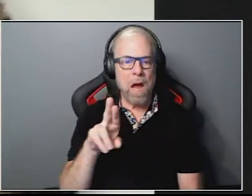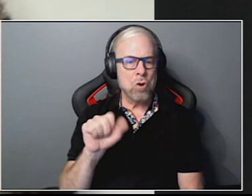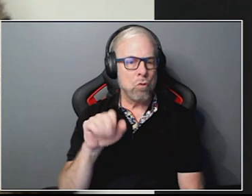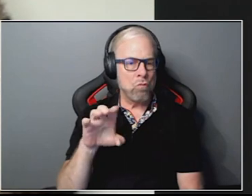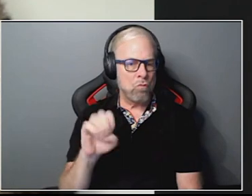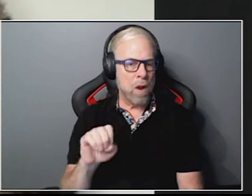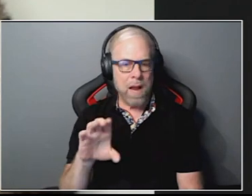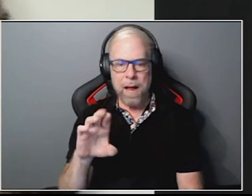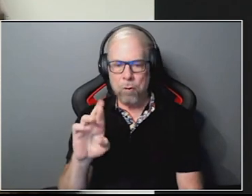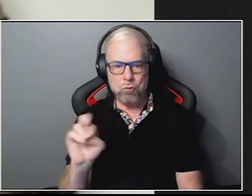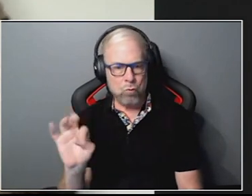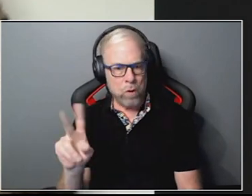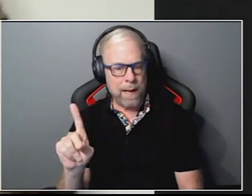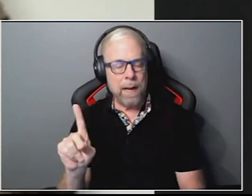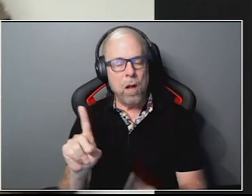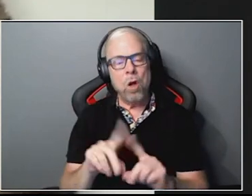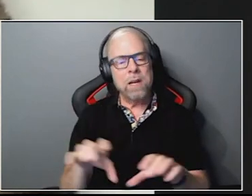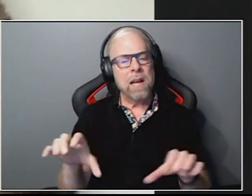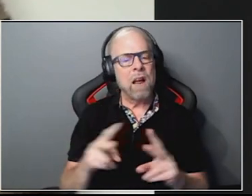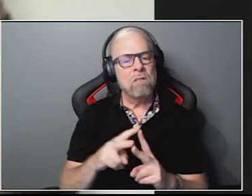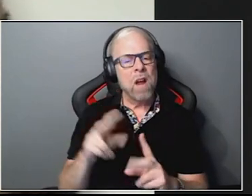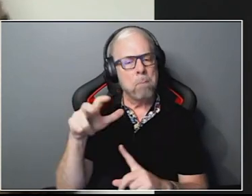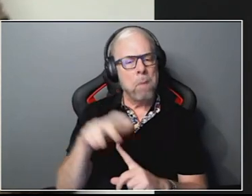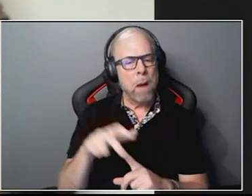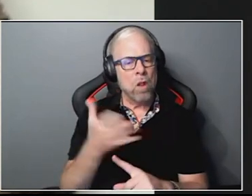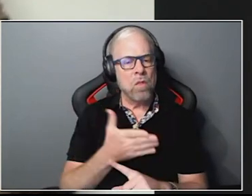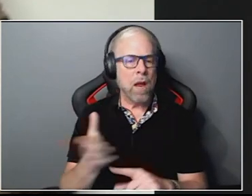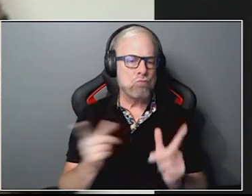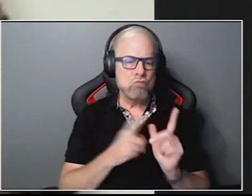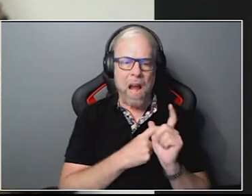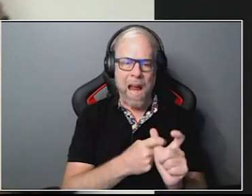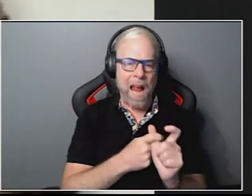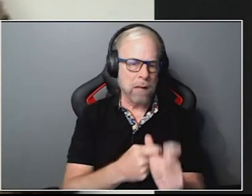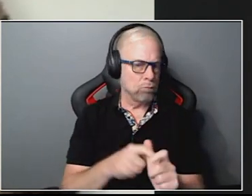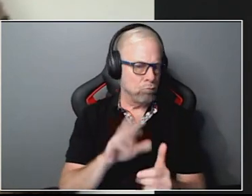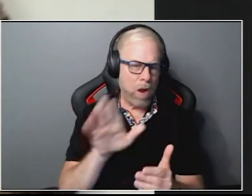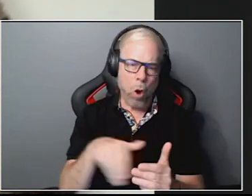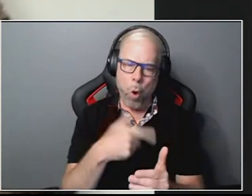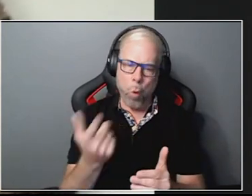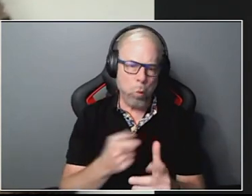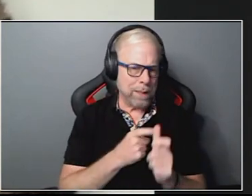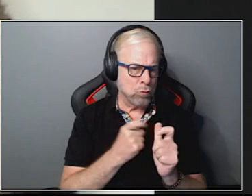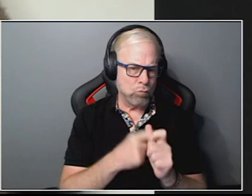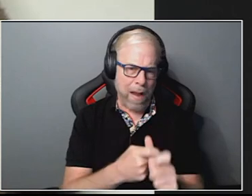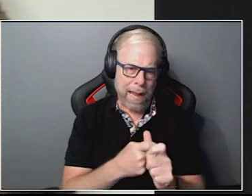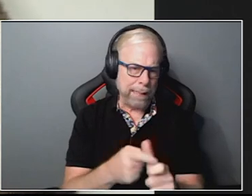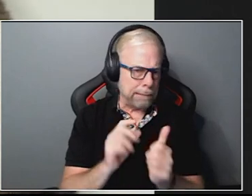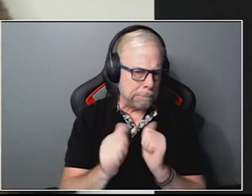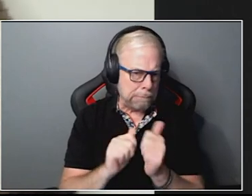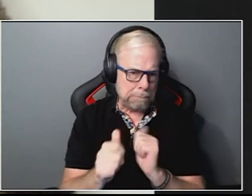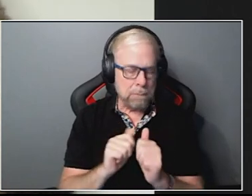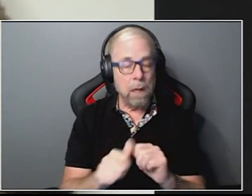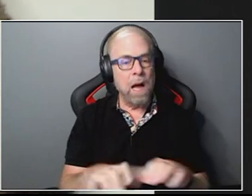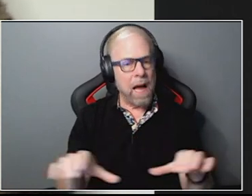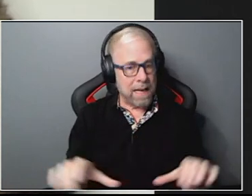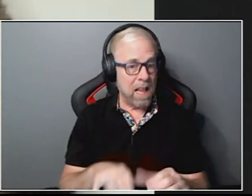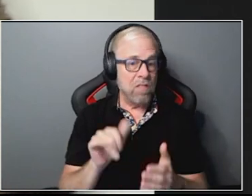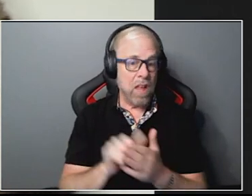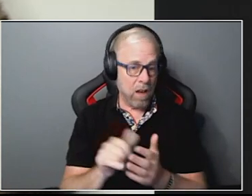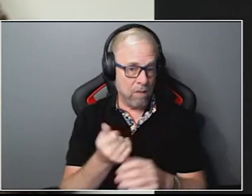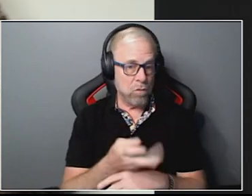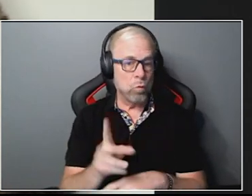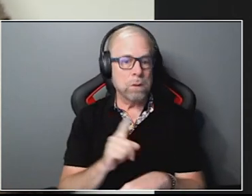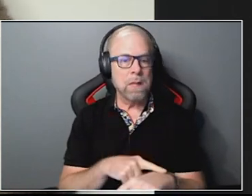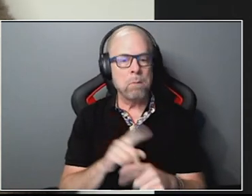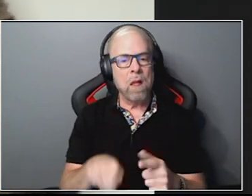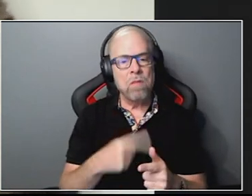we did a very popular thing. We ran. We're always running. So get used to it, because I did it a couple times. So I decided to